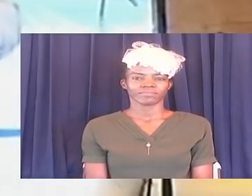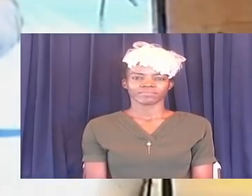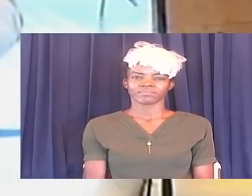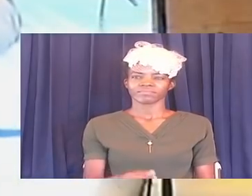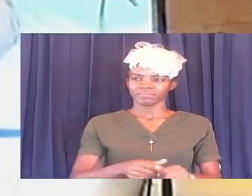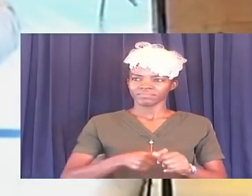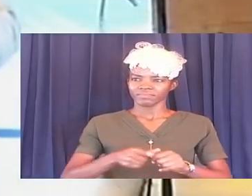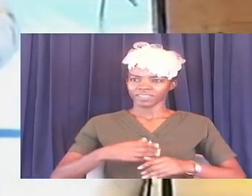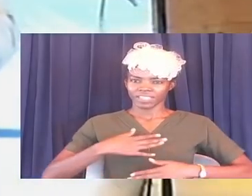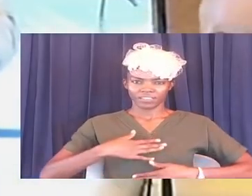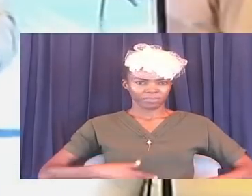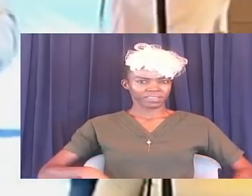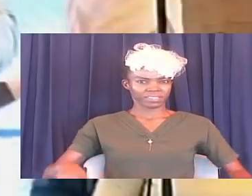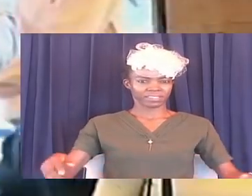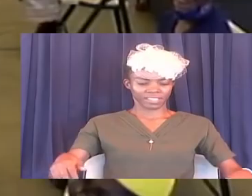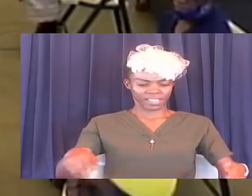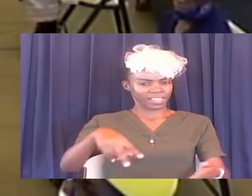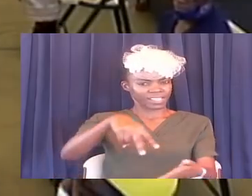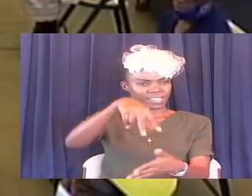It's all just stand to your feet